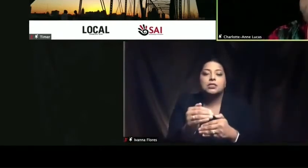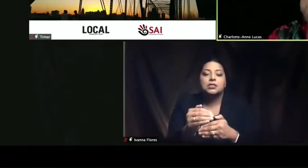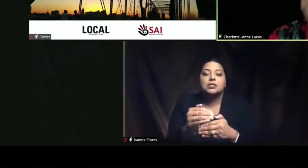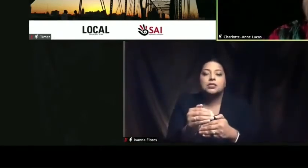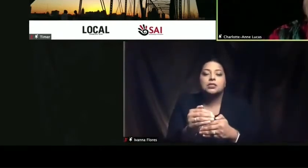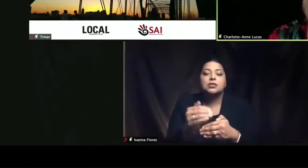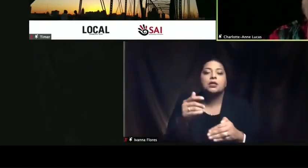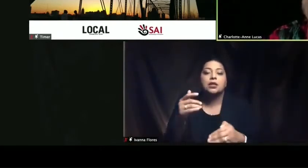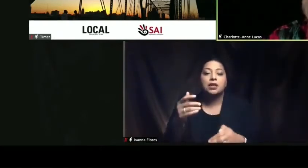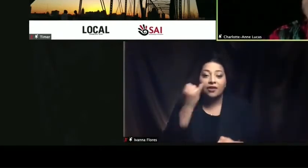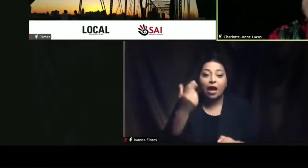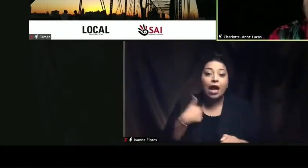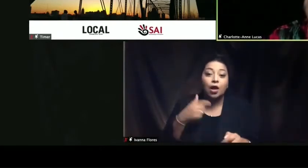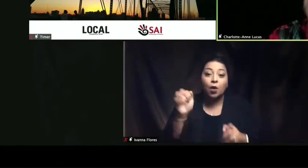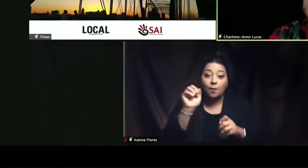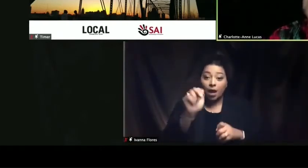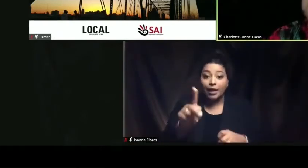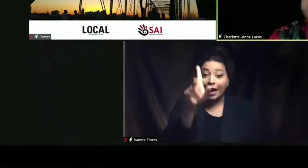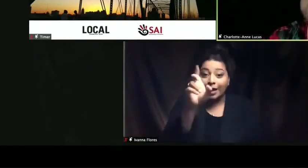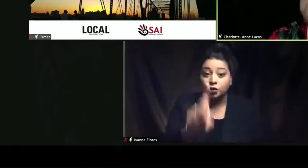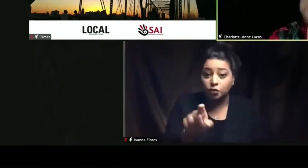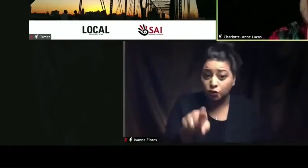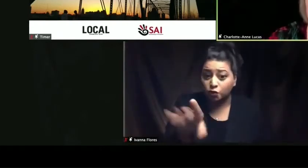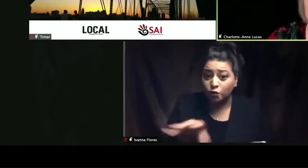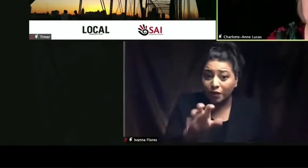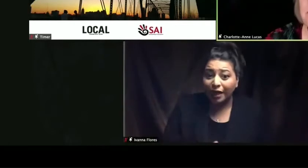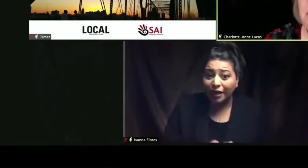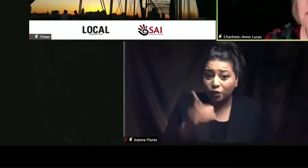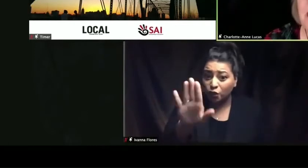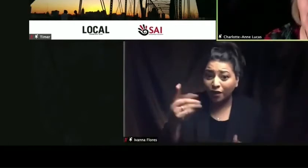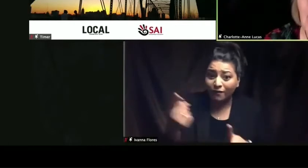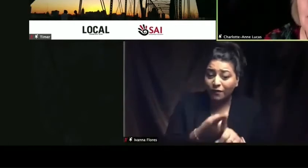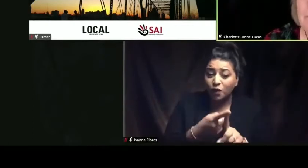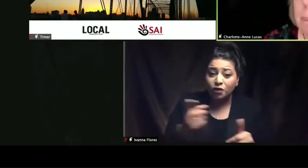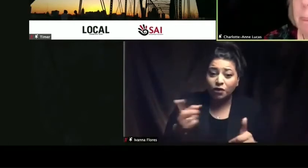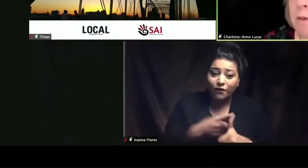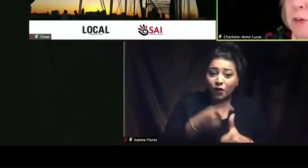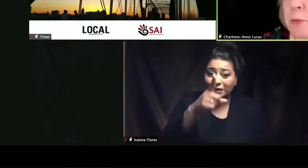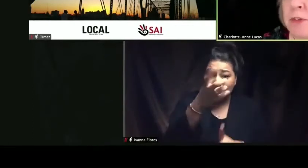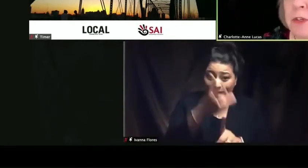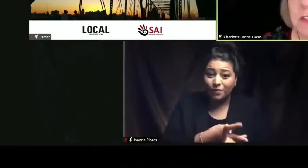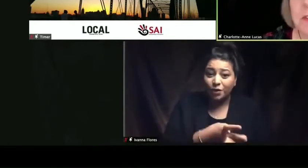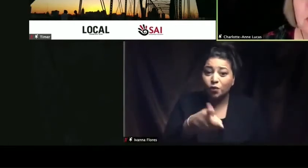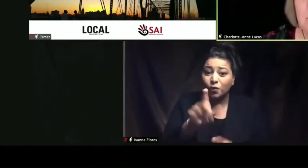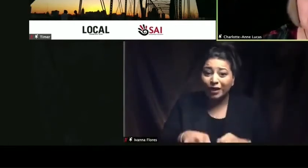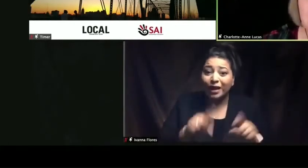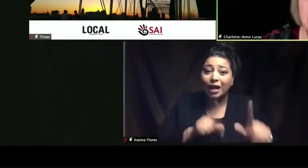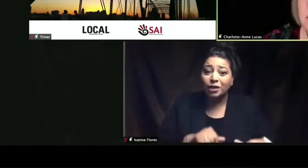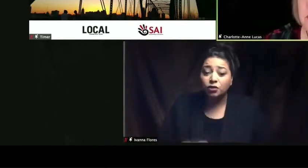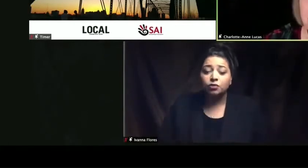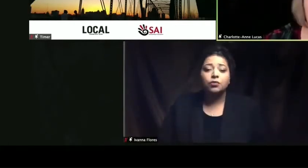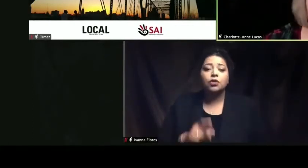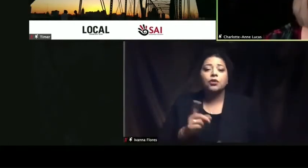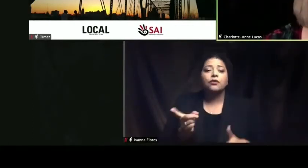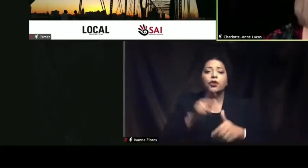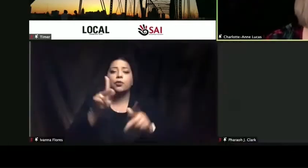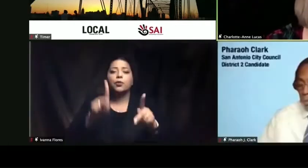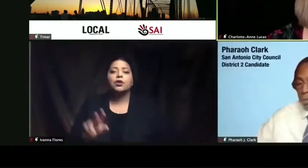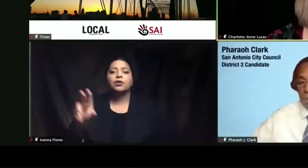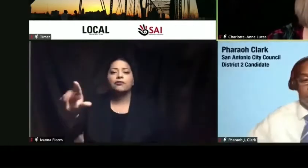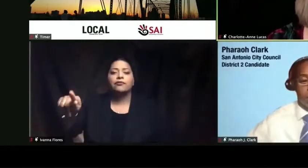back and say, did you do it? And in your first 6 months. The first person on this question is going to be Farrell